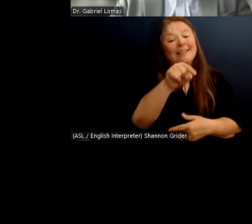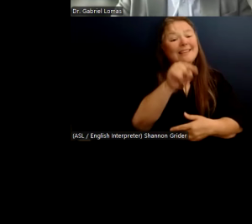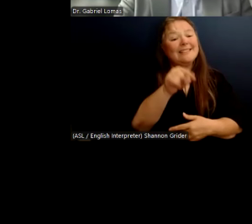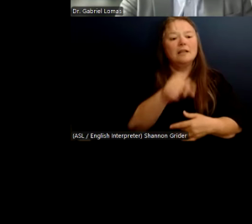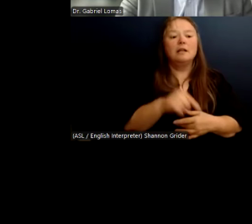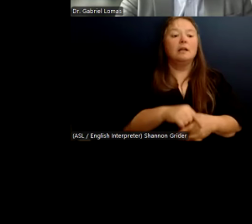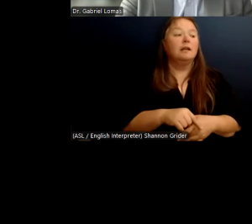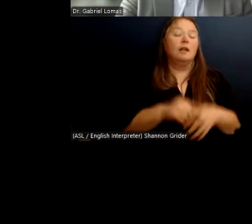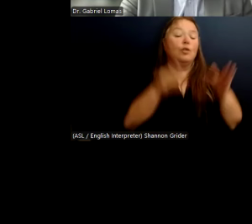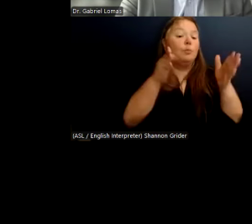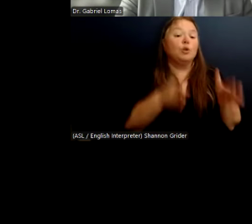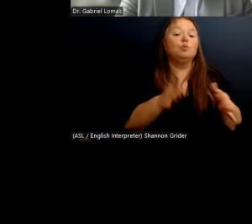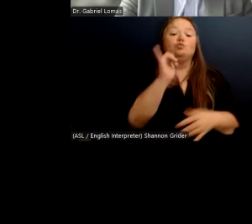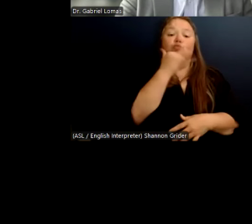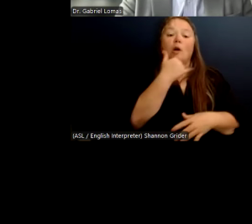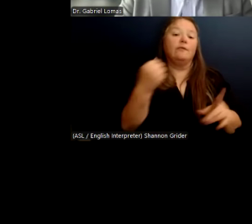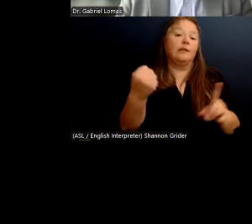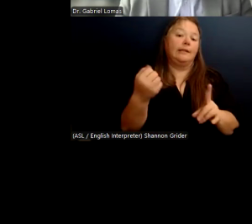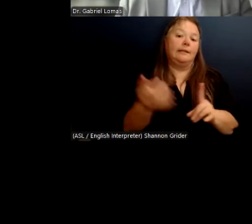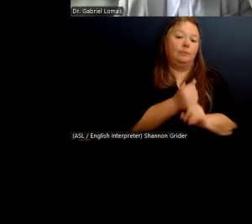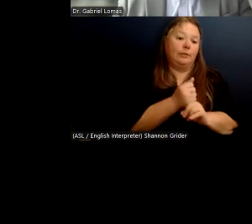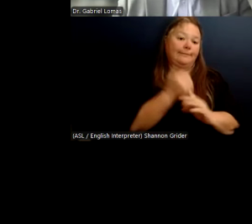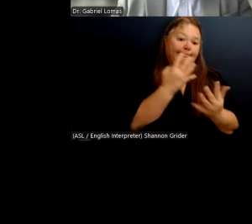was wrongfully imprisoned. Next slide.